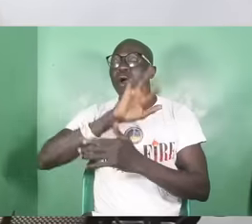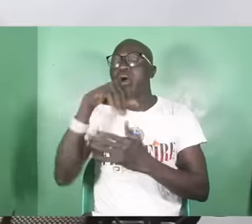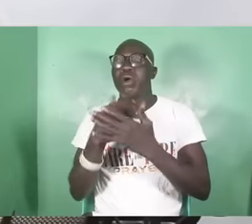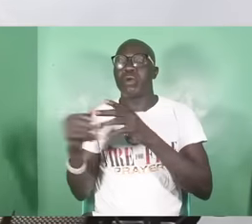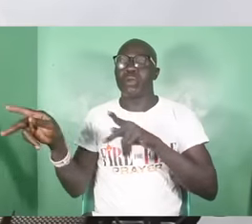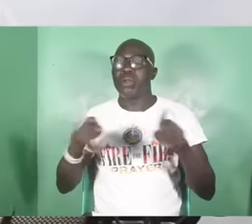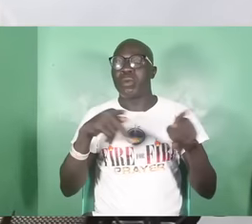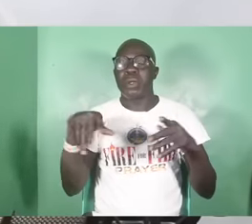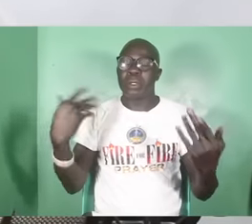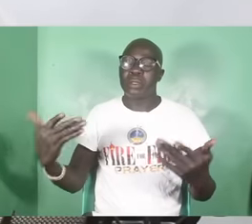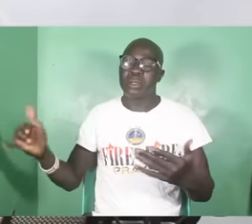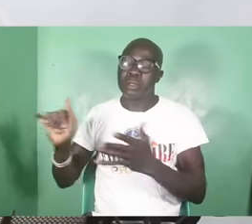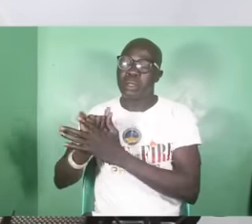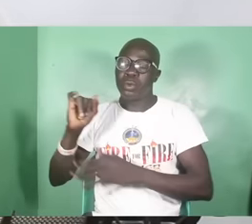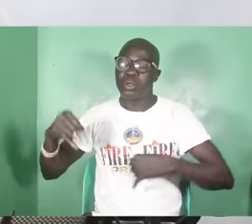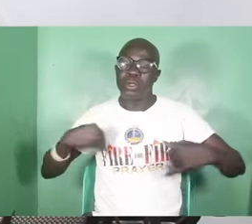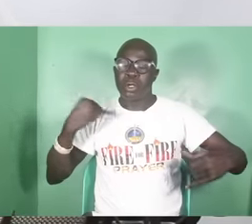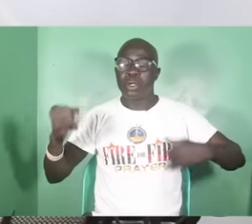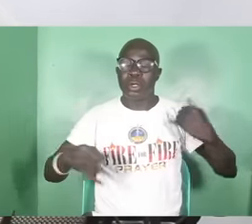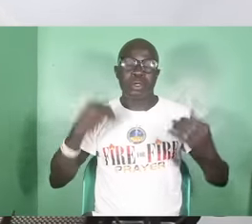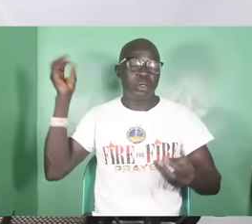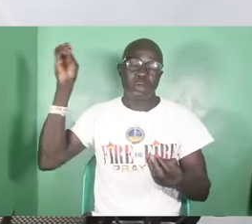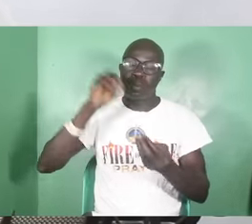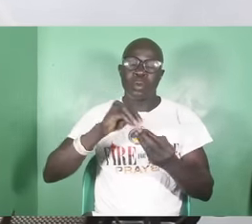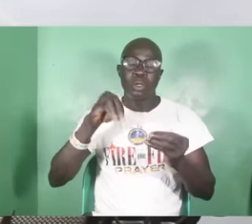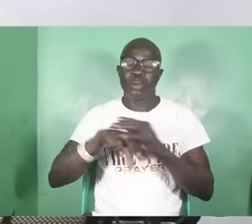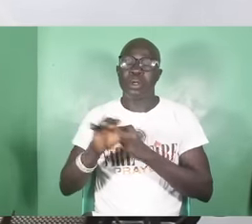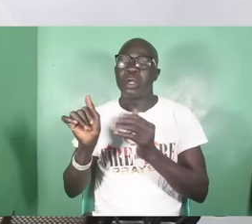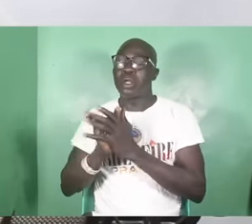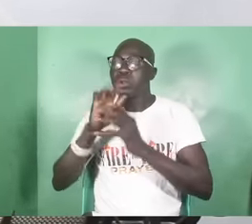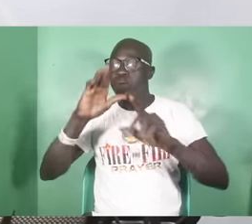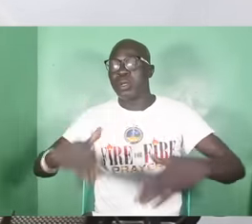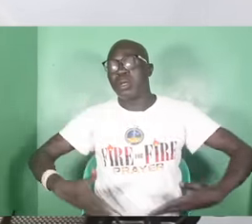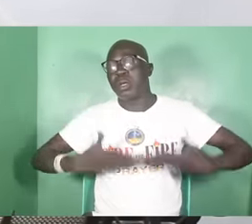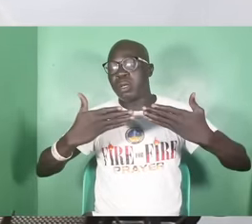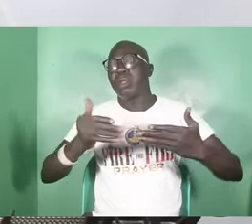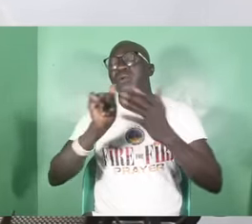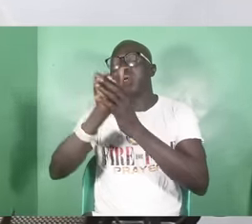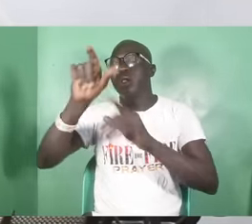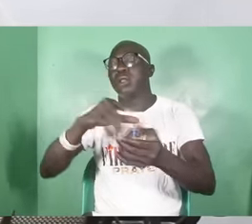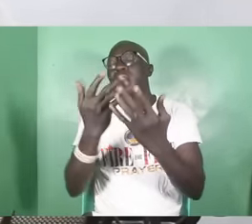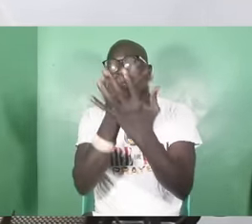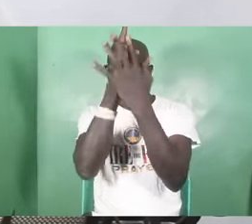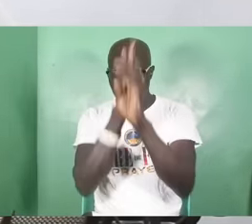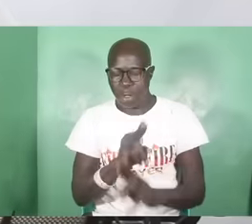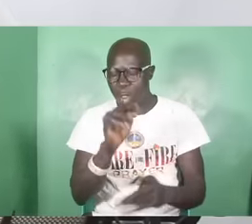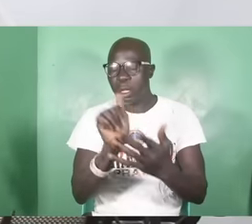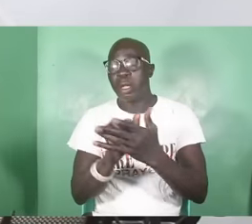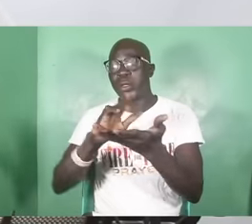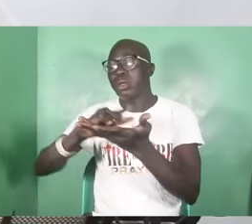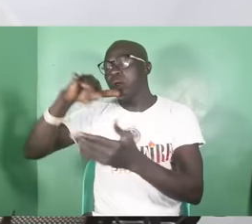all of you need things of and your man for sin. Oh my Benu Allah. Amen. What Benu go